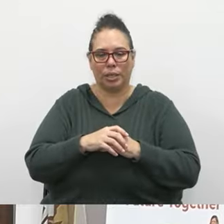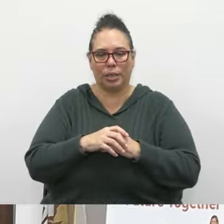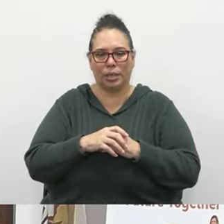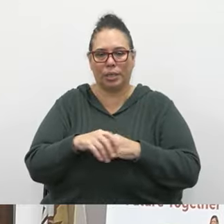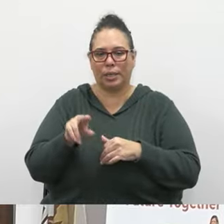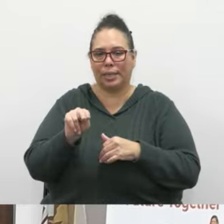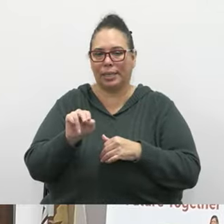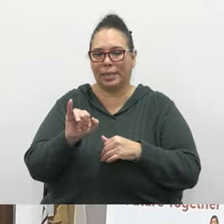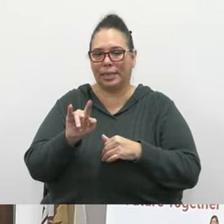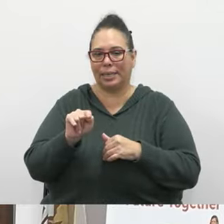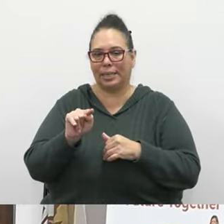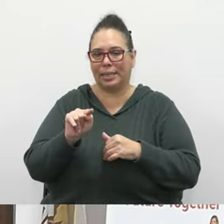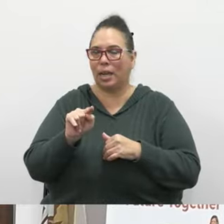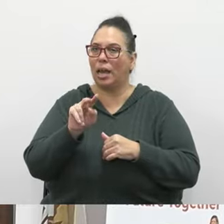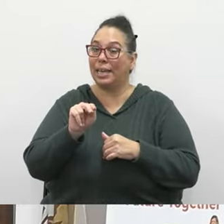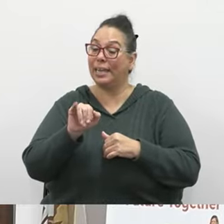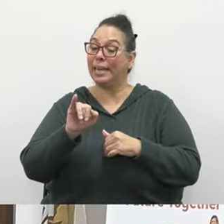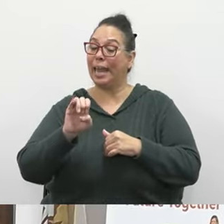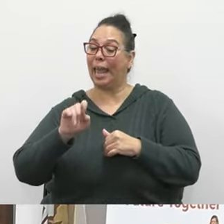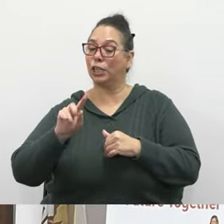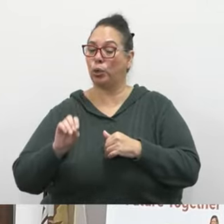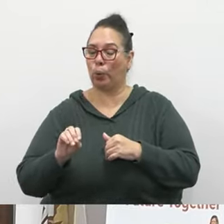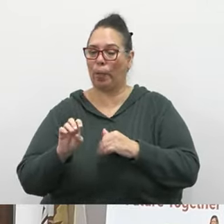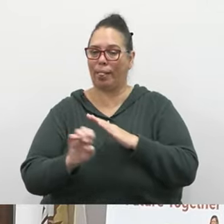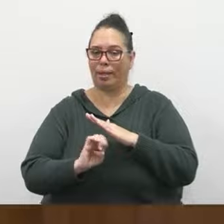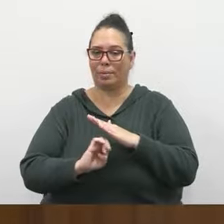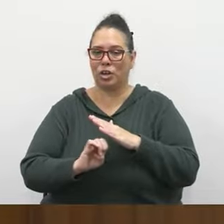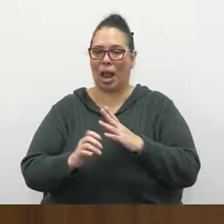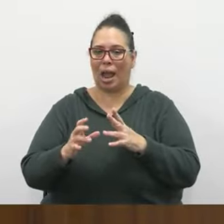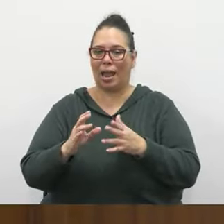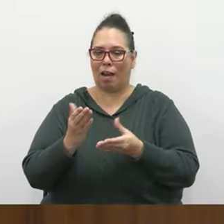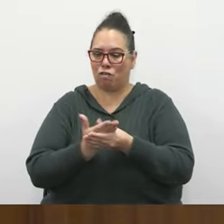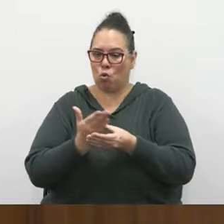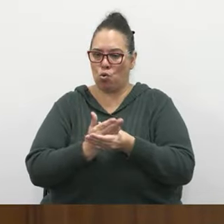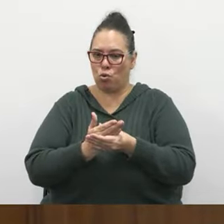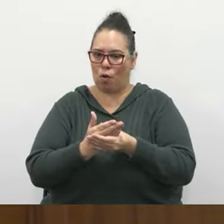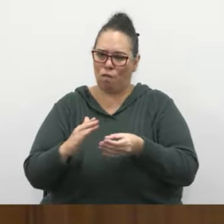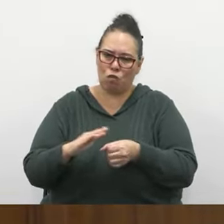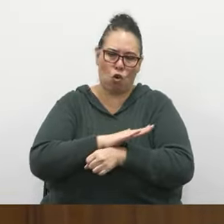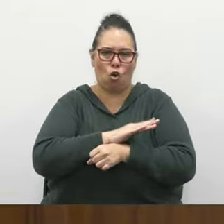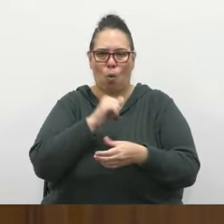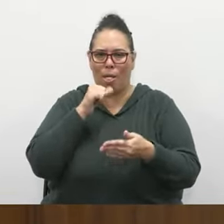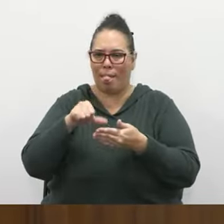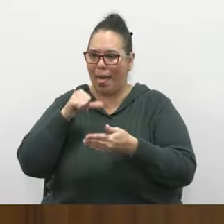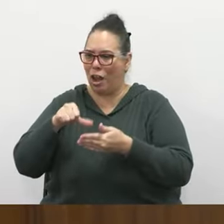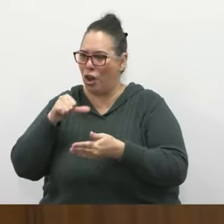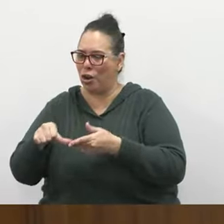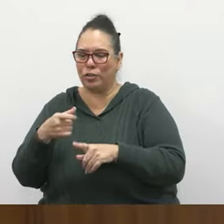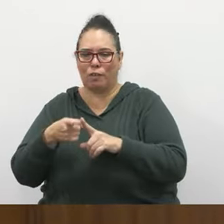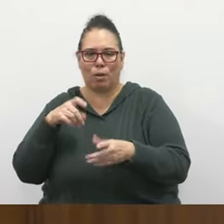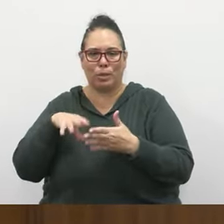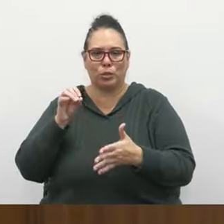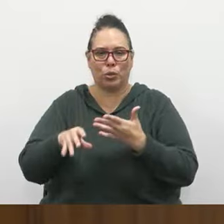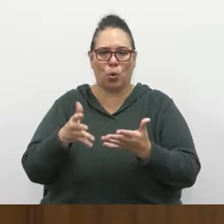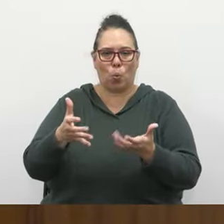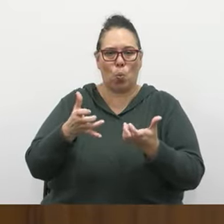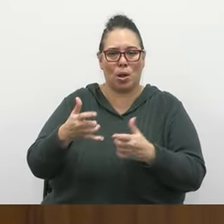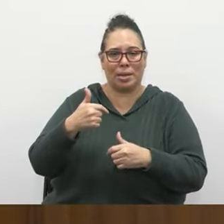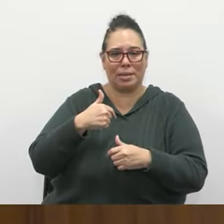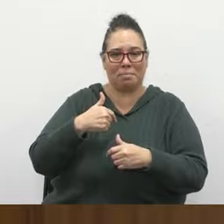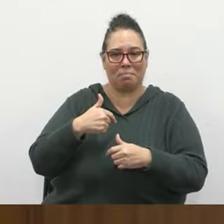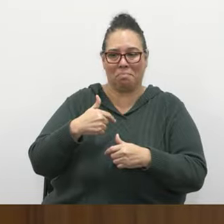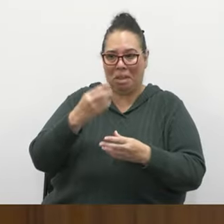Elementary School. I got a big folder full of letters from the students wanting to make me aware of things that are important to